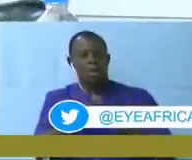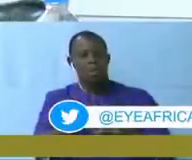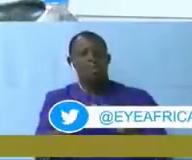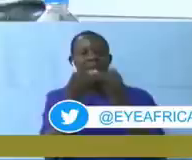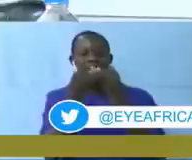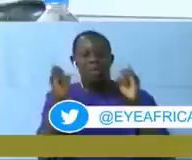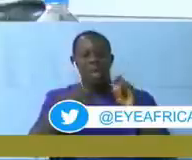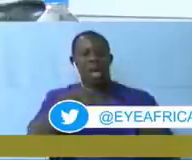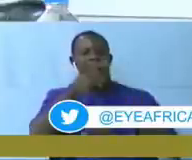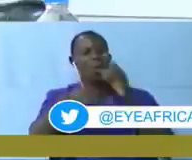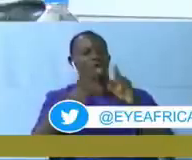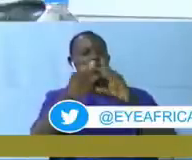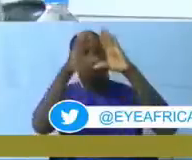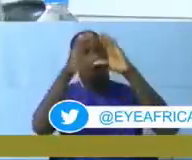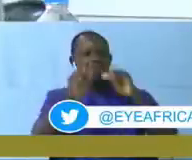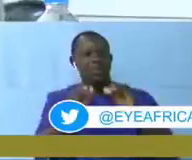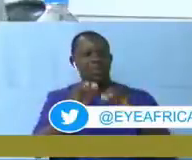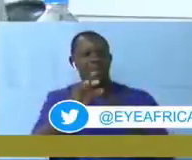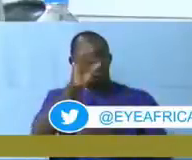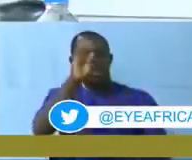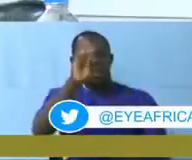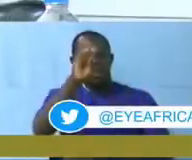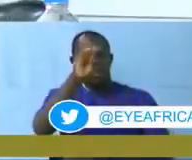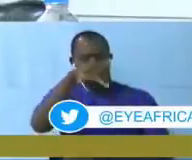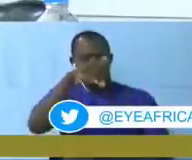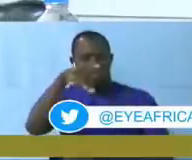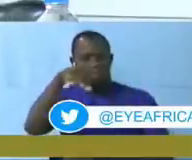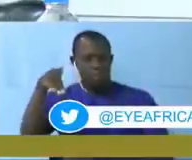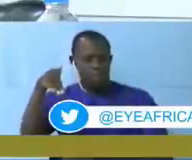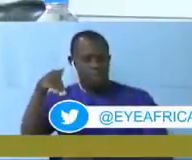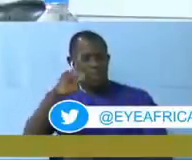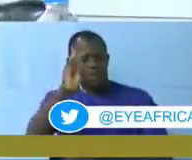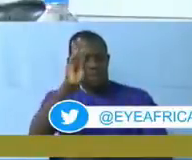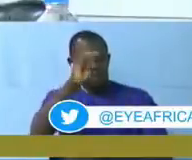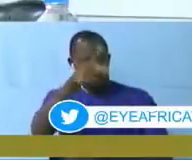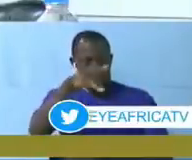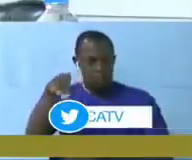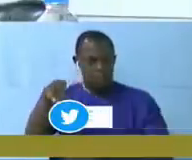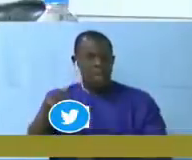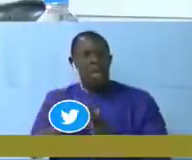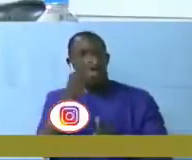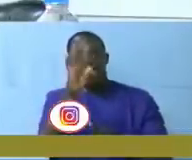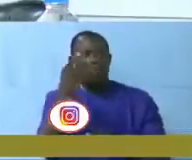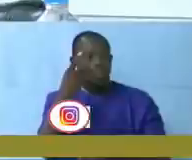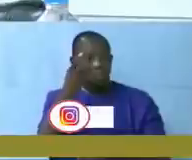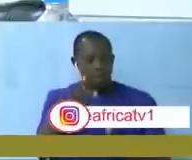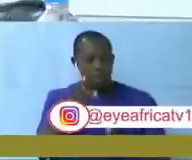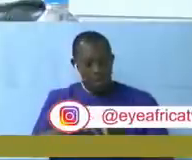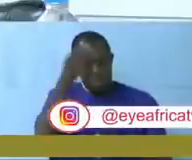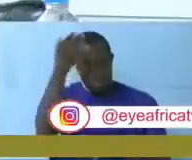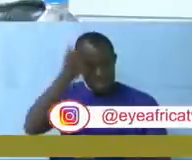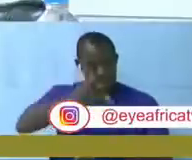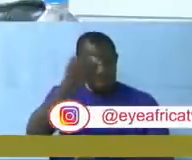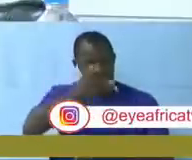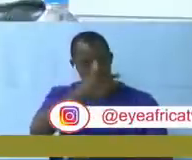If you look at the 1996 draft, it created for an independent office of the DPP, a DPP who